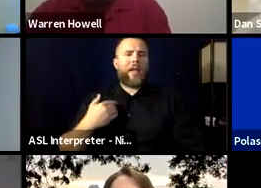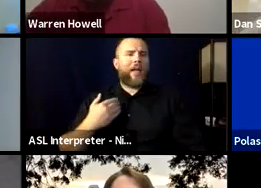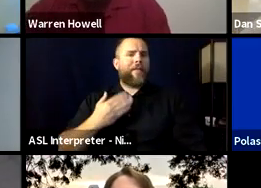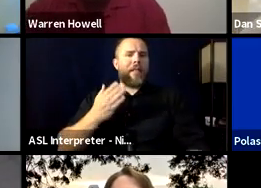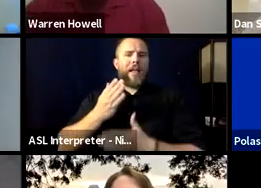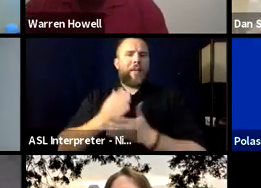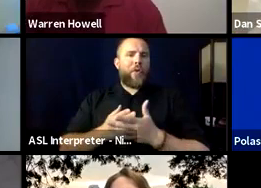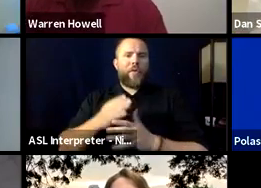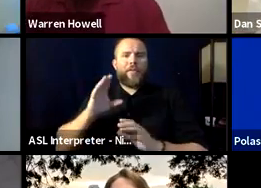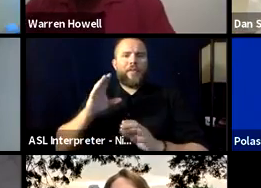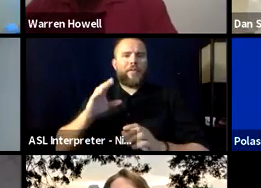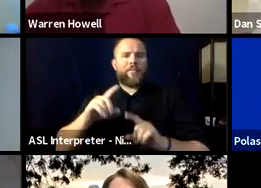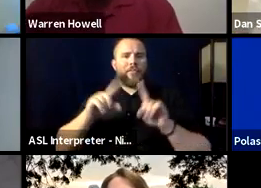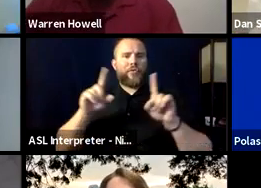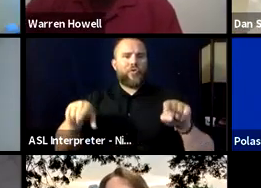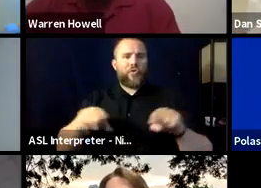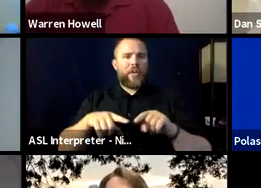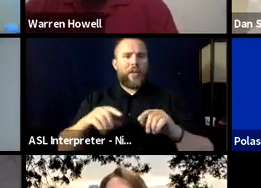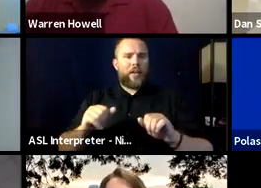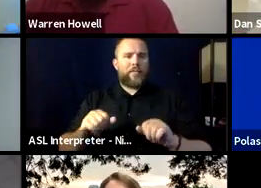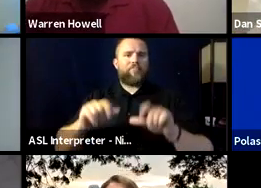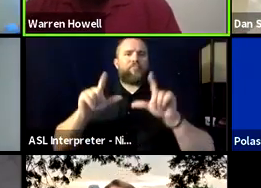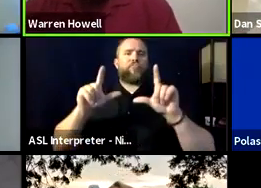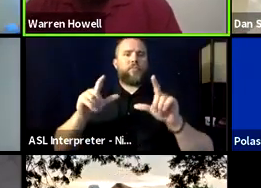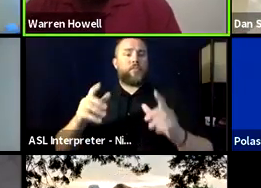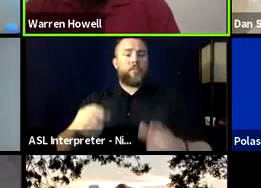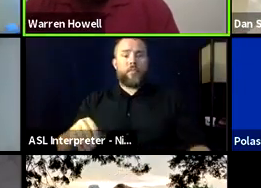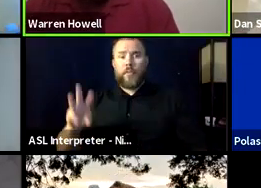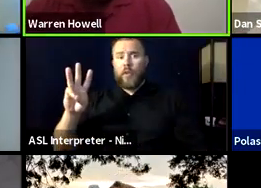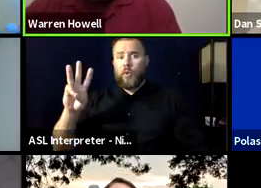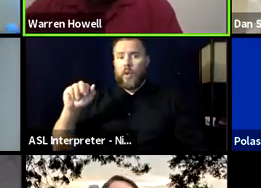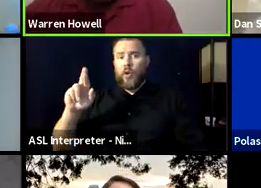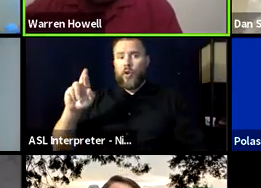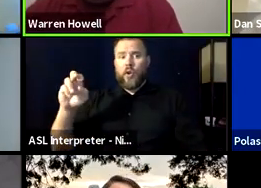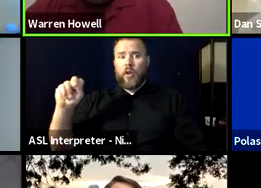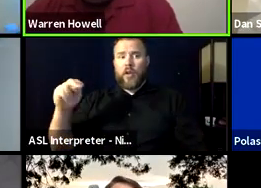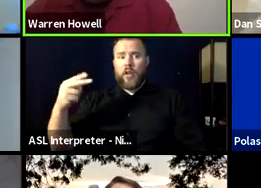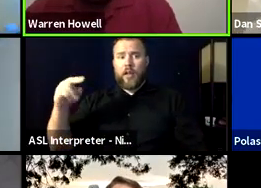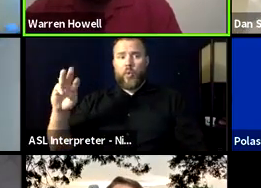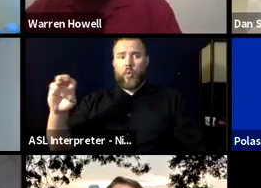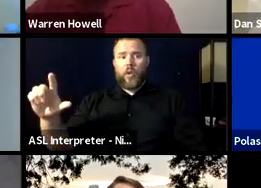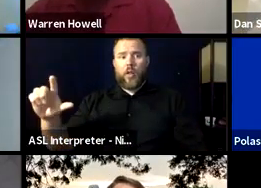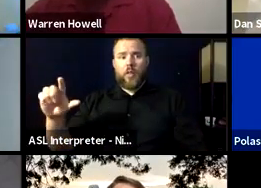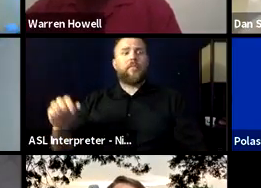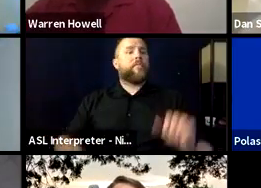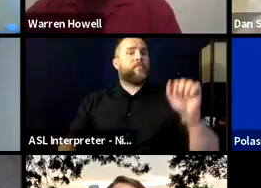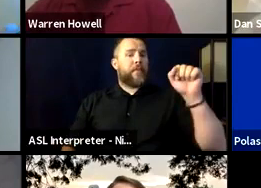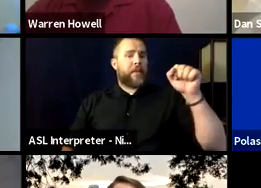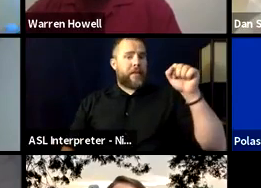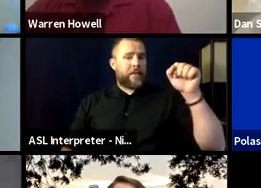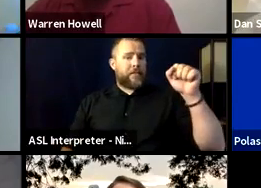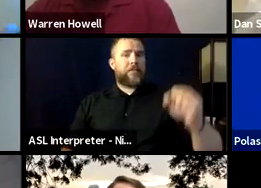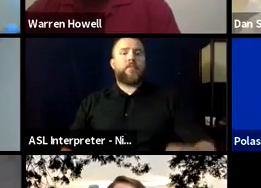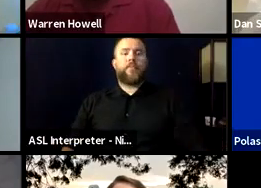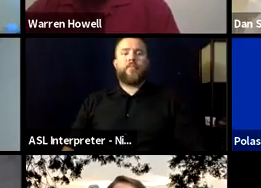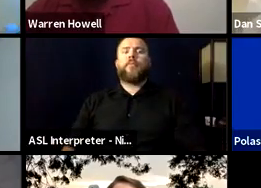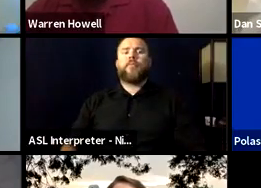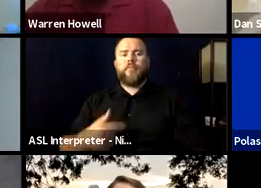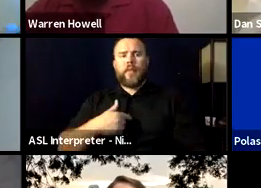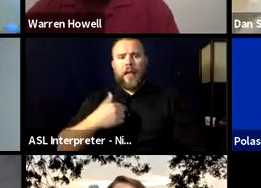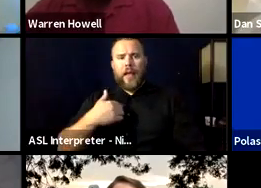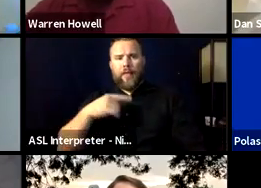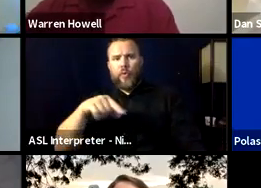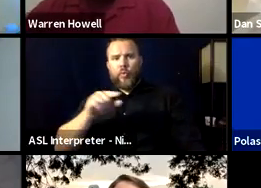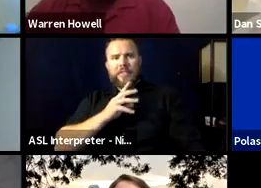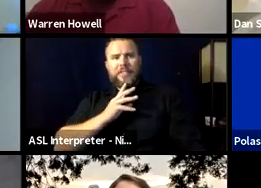Howell. Mr. Howell, Warren Howell, yes. they have me on speaker view, so I don't have my